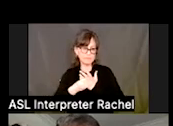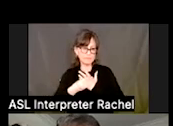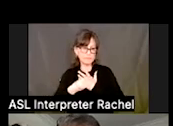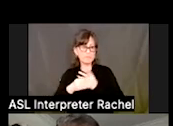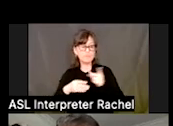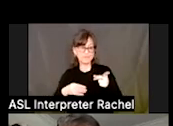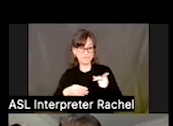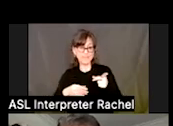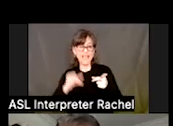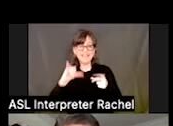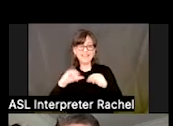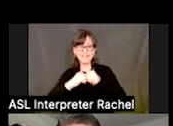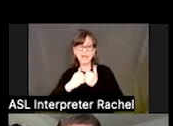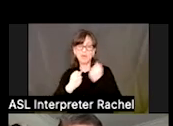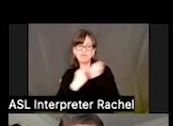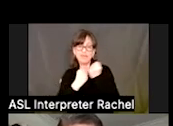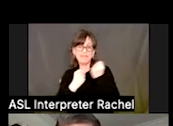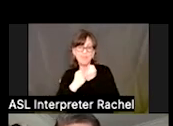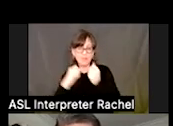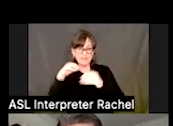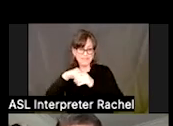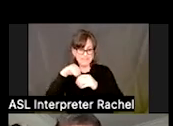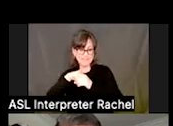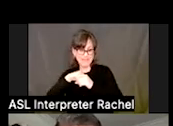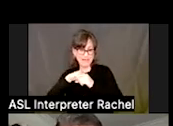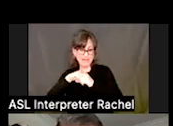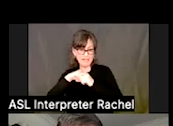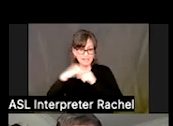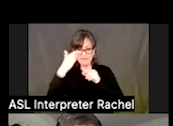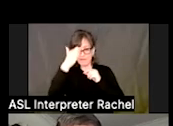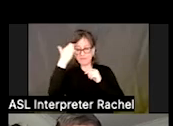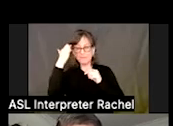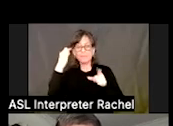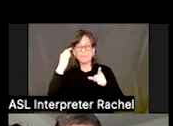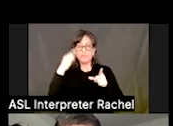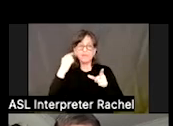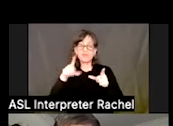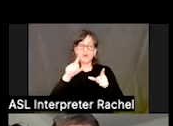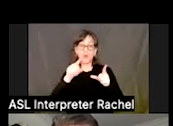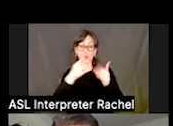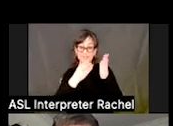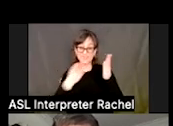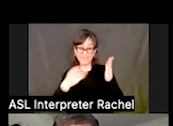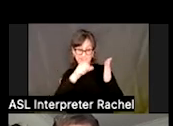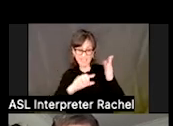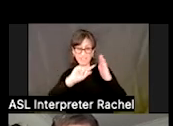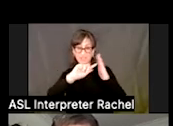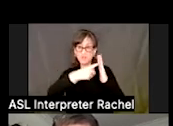So this was how it was reinforced inside. So the hold downs, the devices you're seeing screwed into